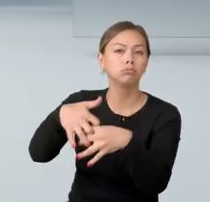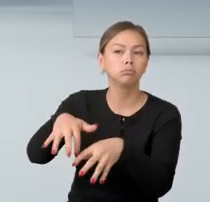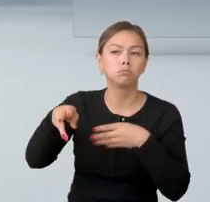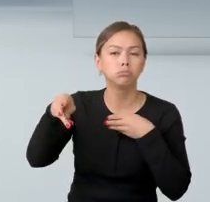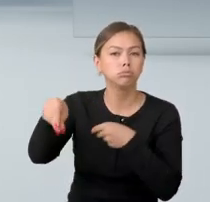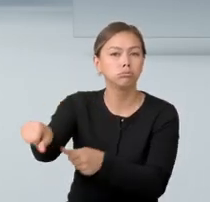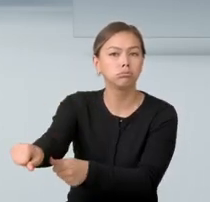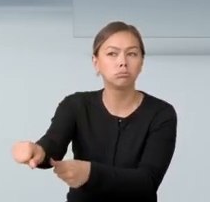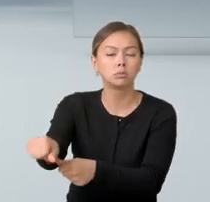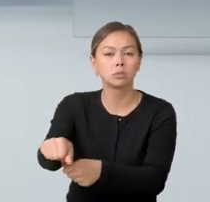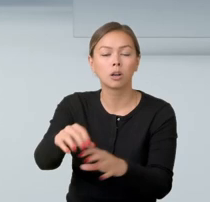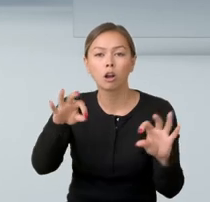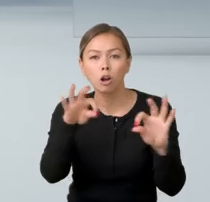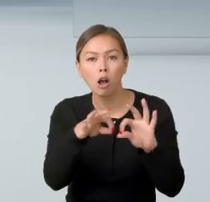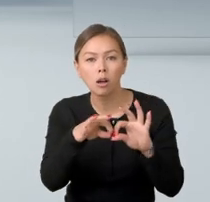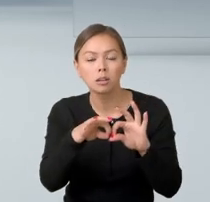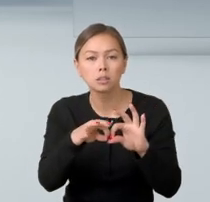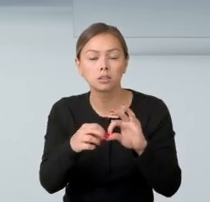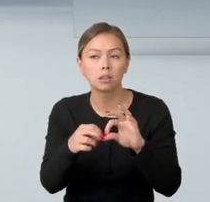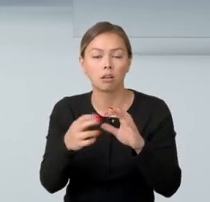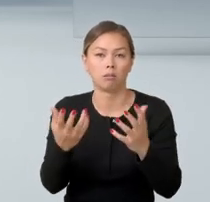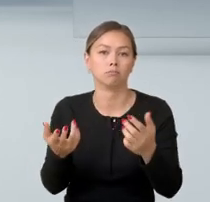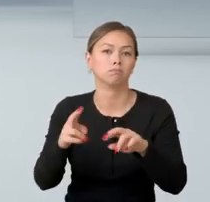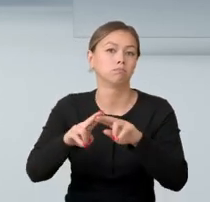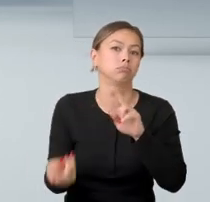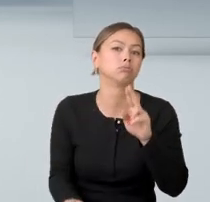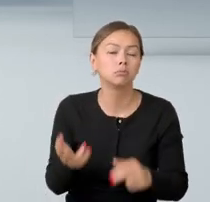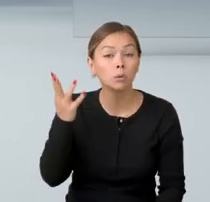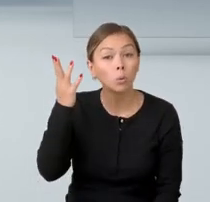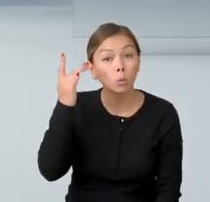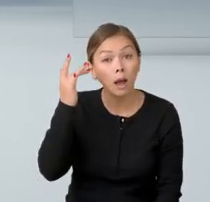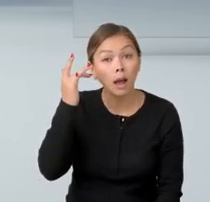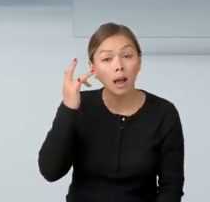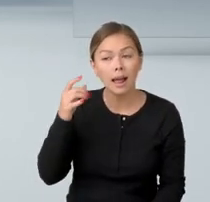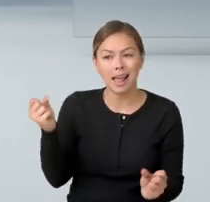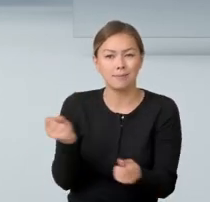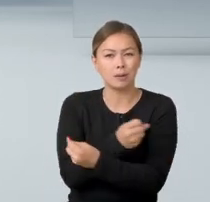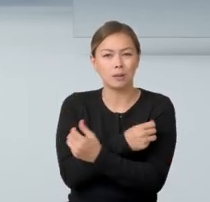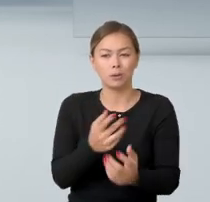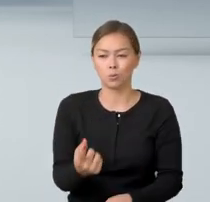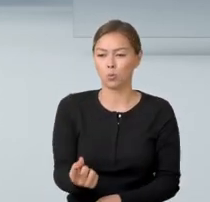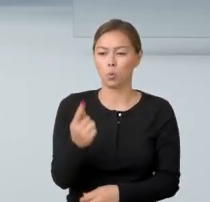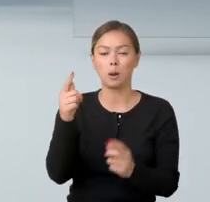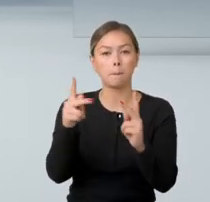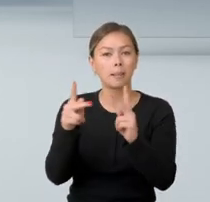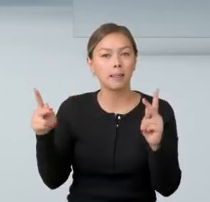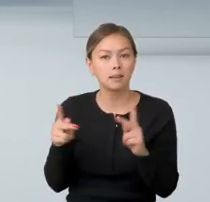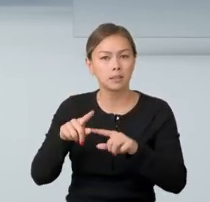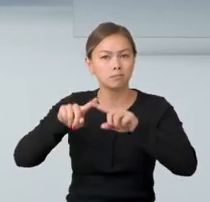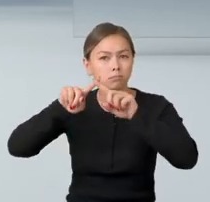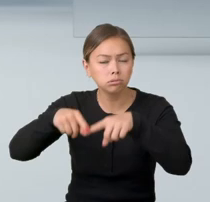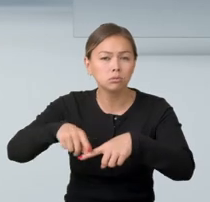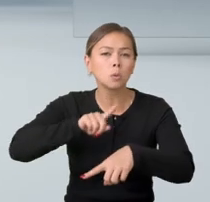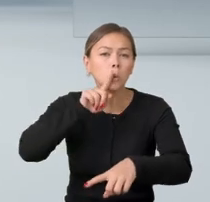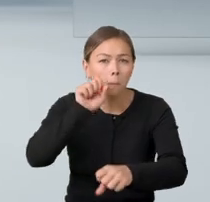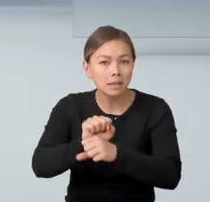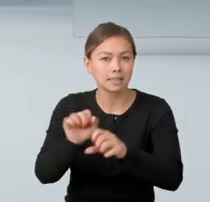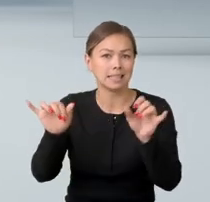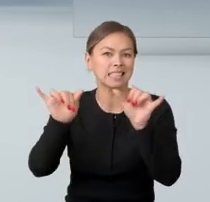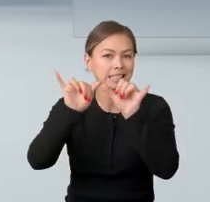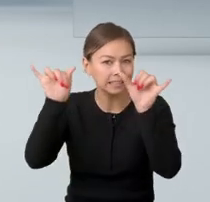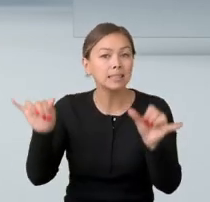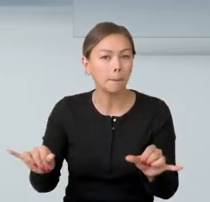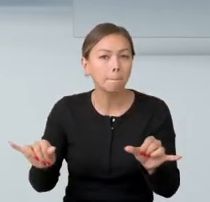positive impact on efficiency and cost was massive because now they have everything at the same place and they can